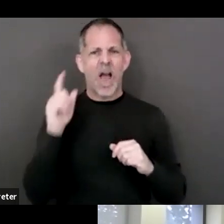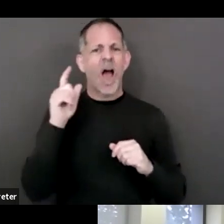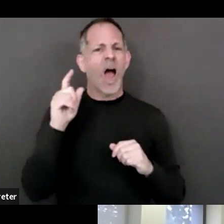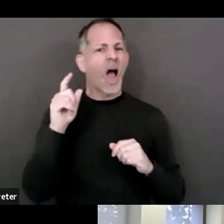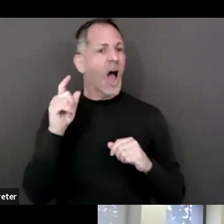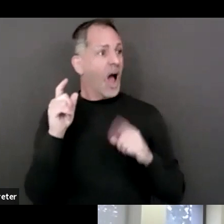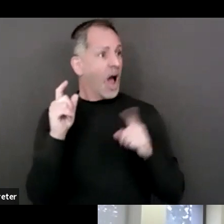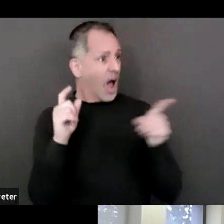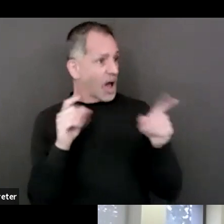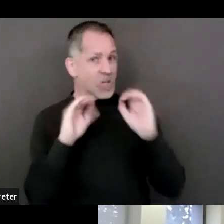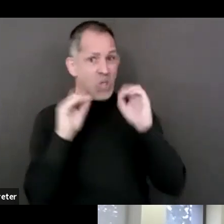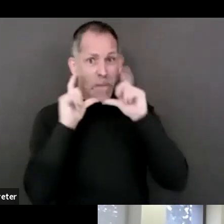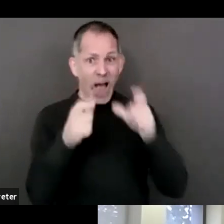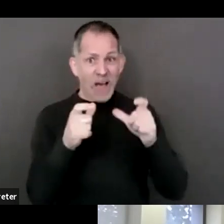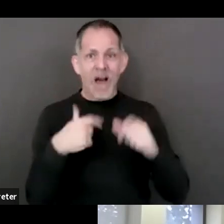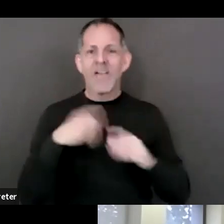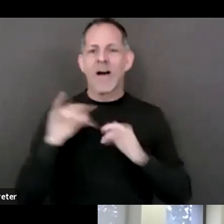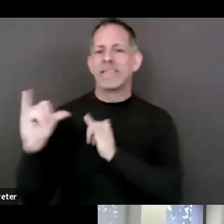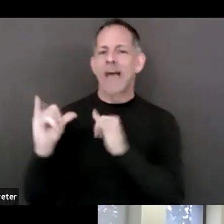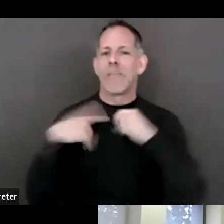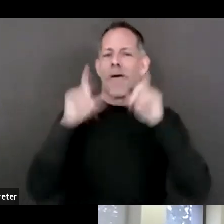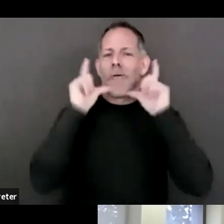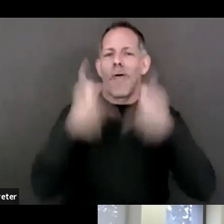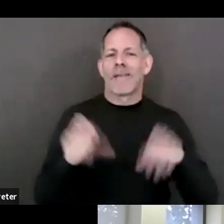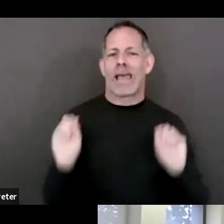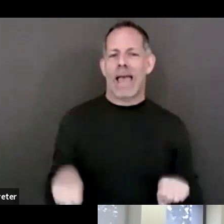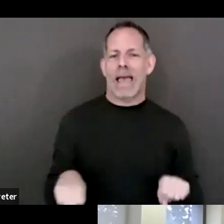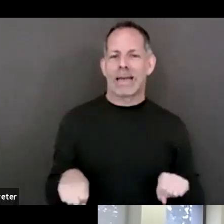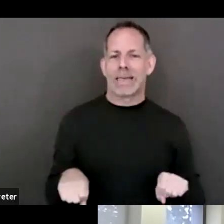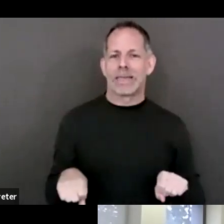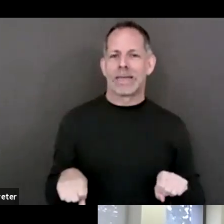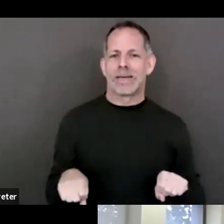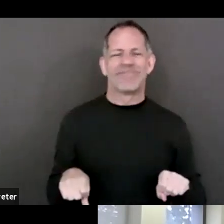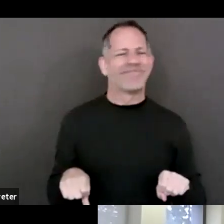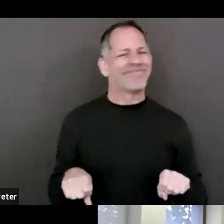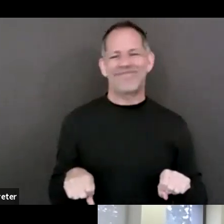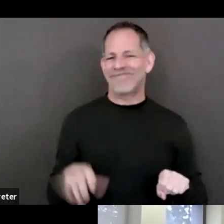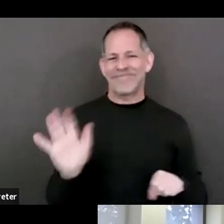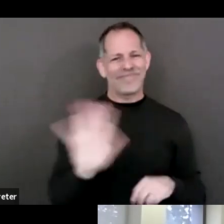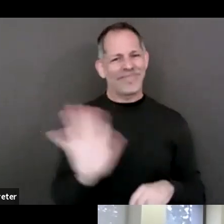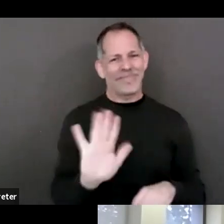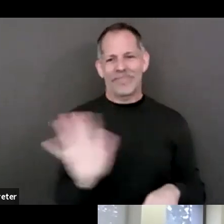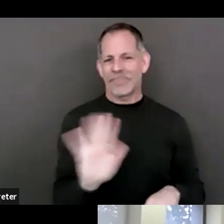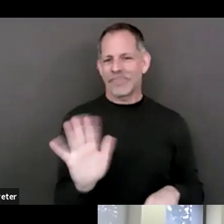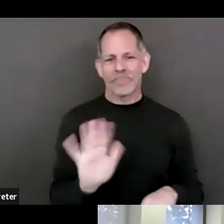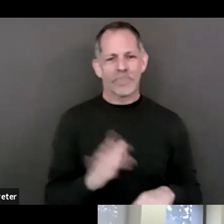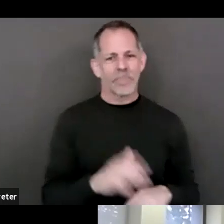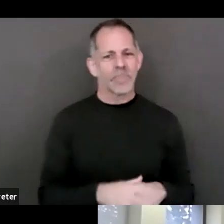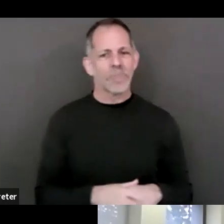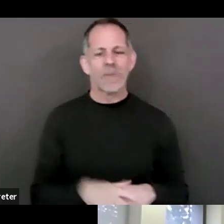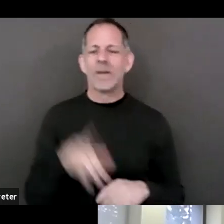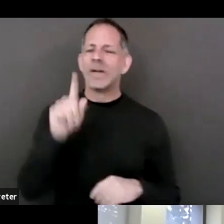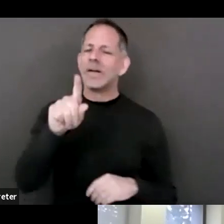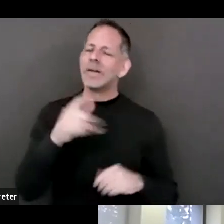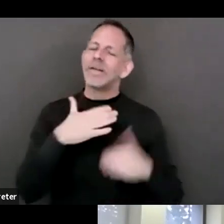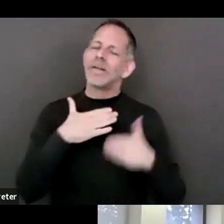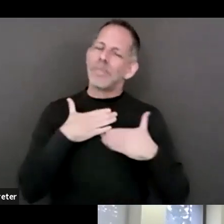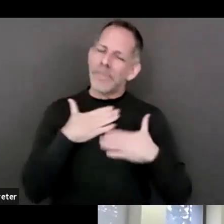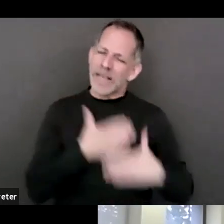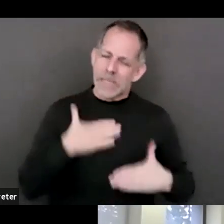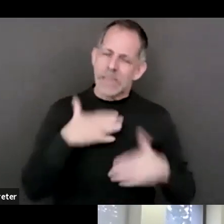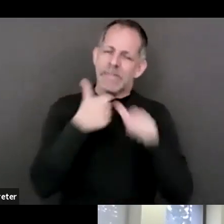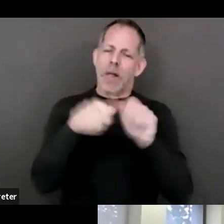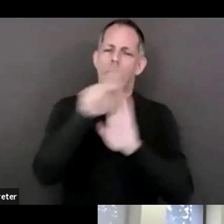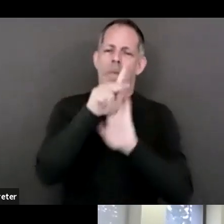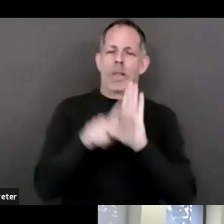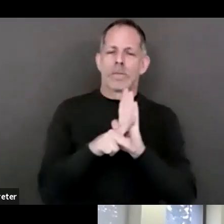So, I would stick to the broad principles, which is spread out is better than crowded. Being with vaccinated people